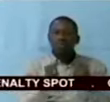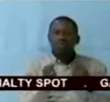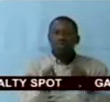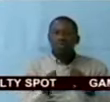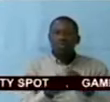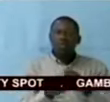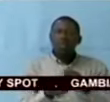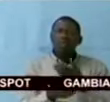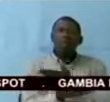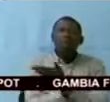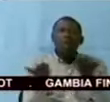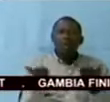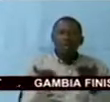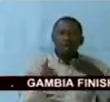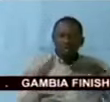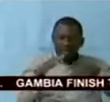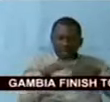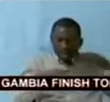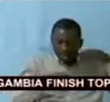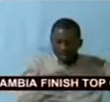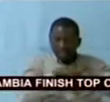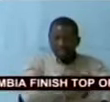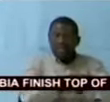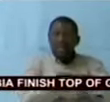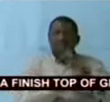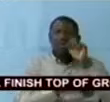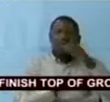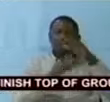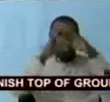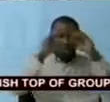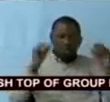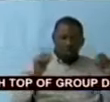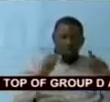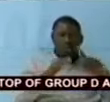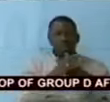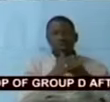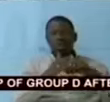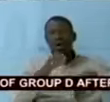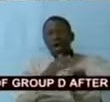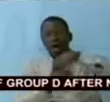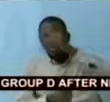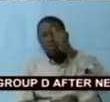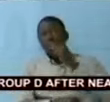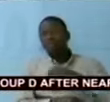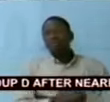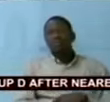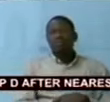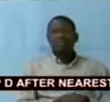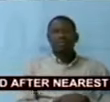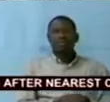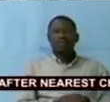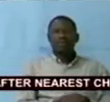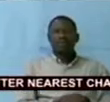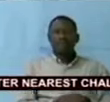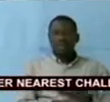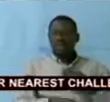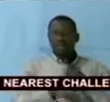Inside your premises or outside? The vehicle was inside my compound.